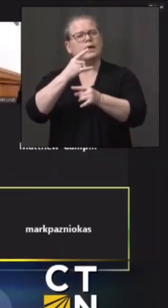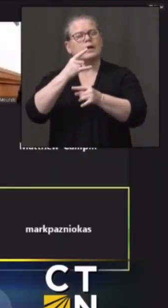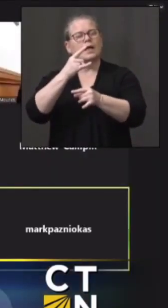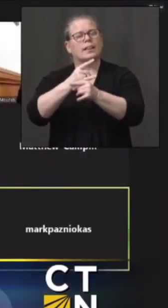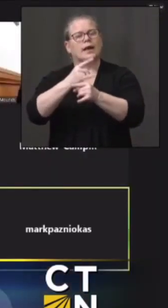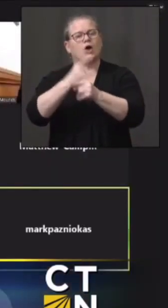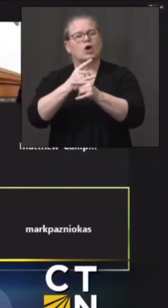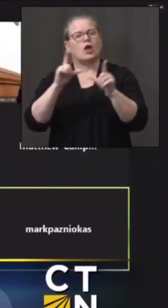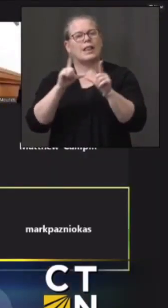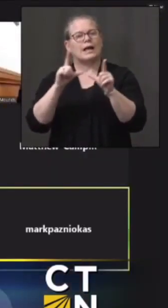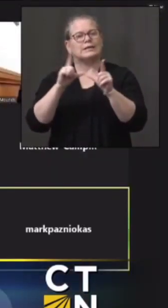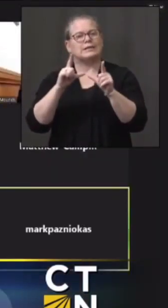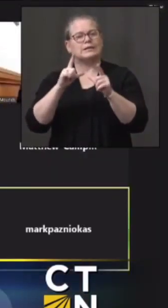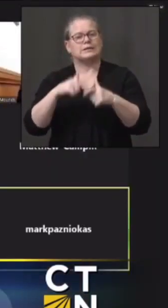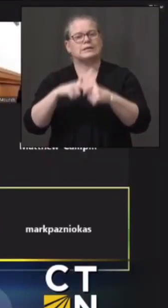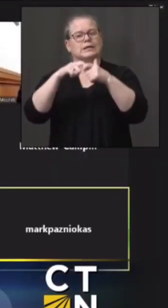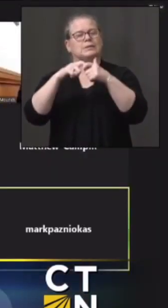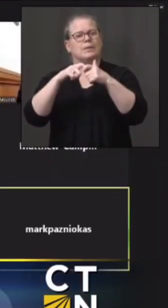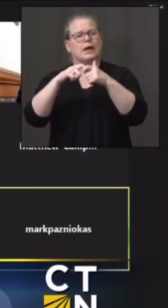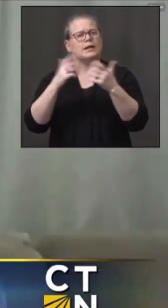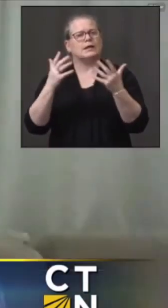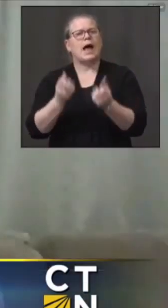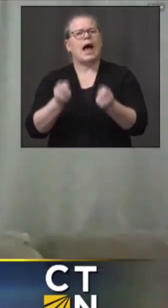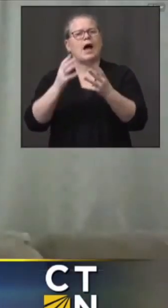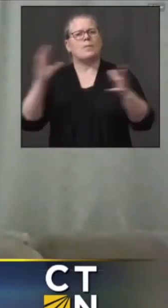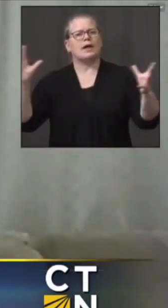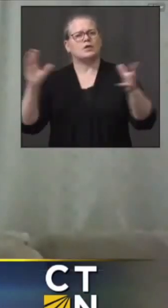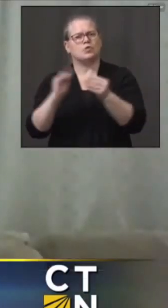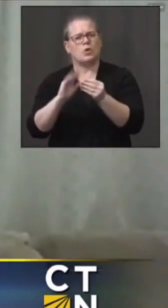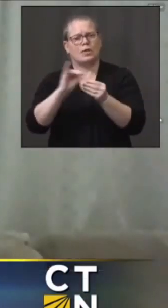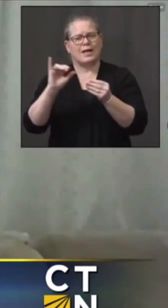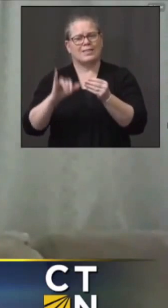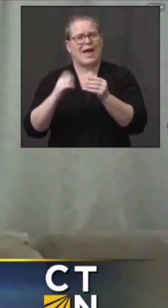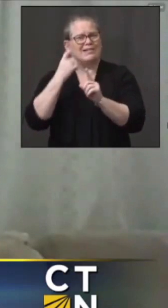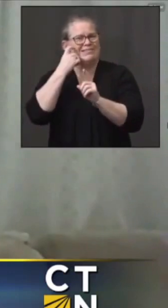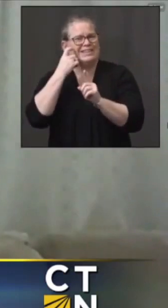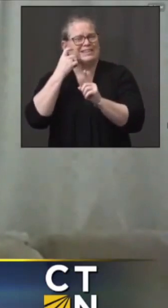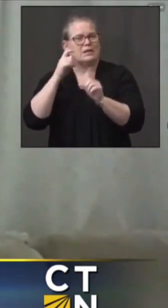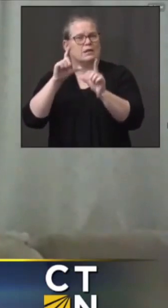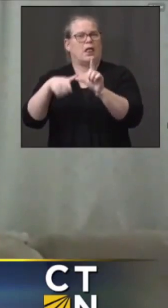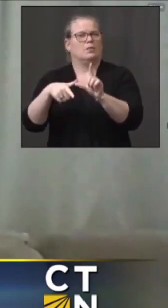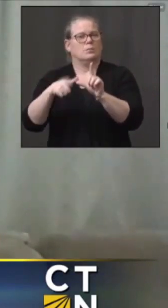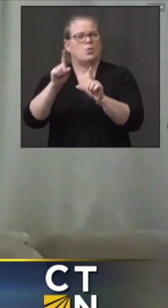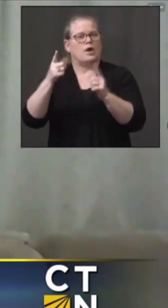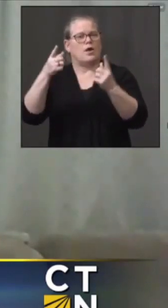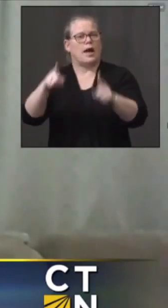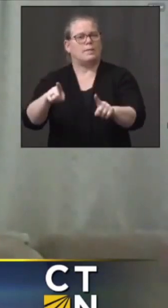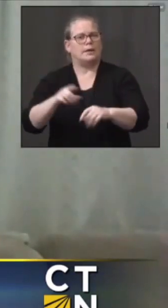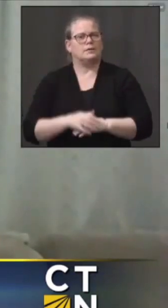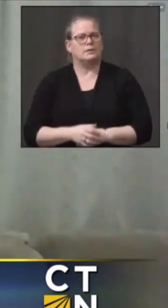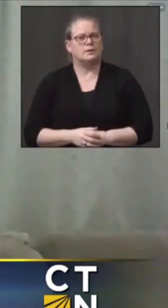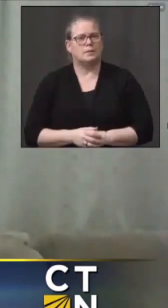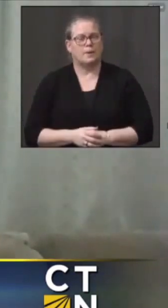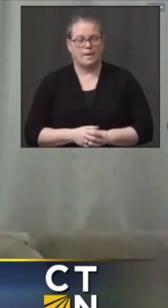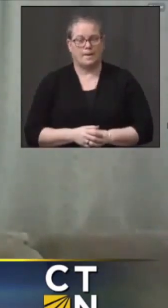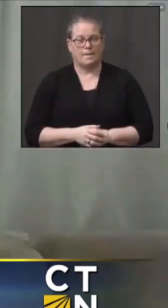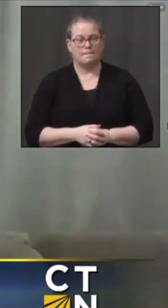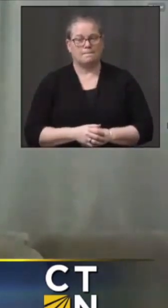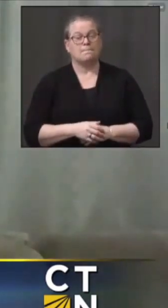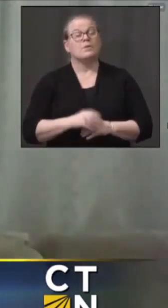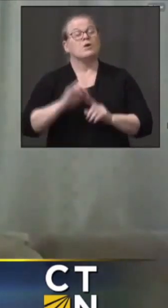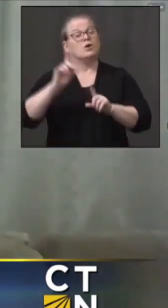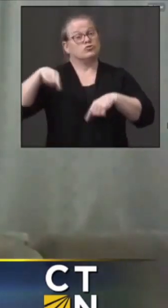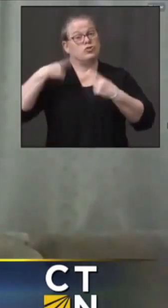was that most recent case that she described? So there's been total of